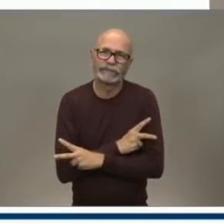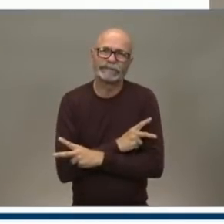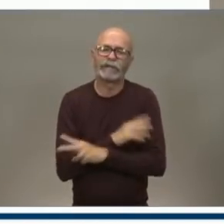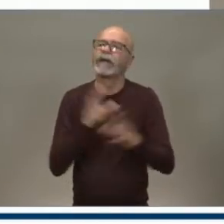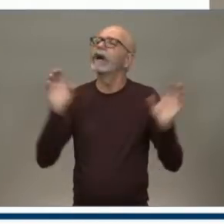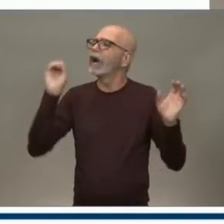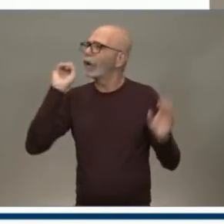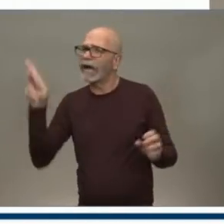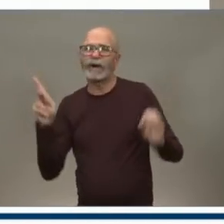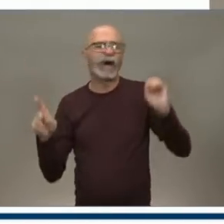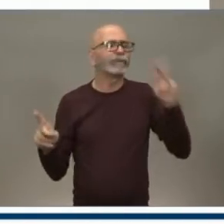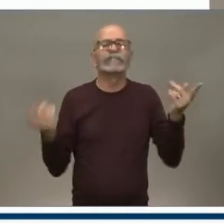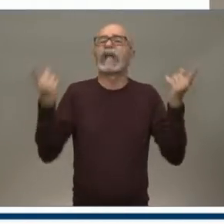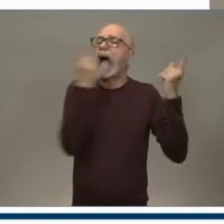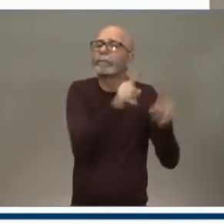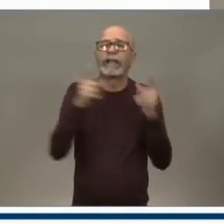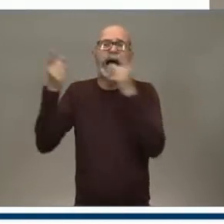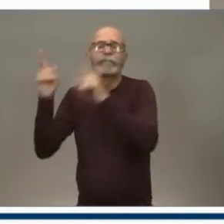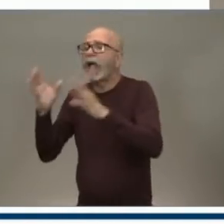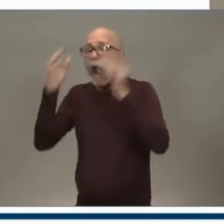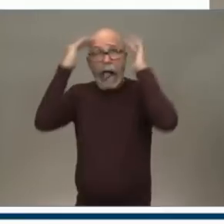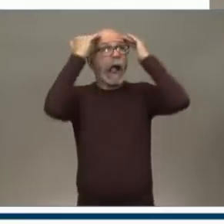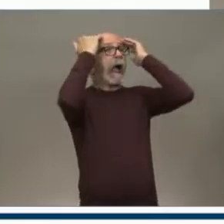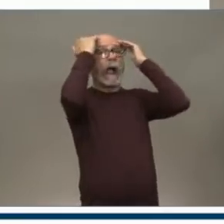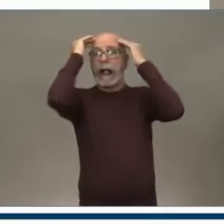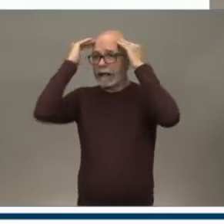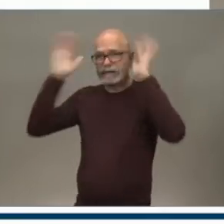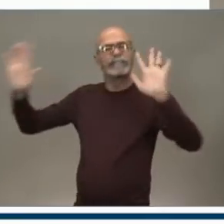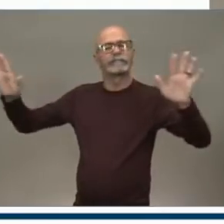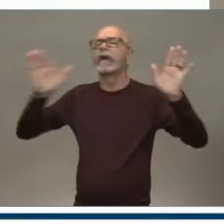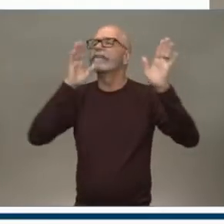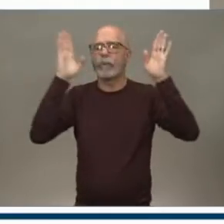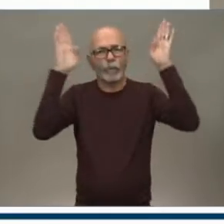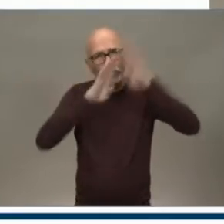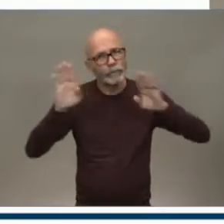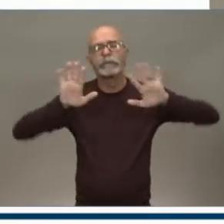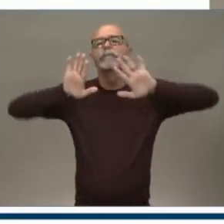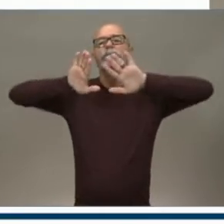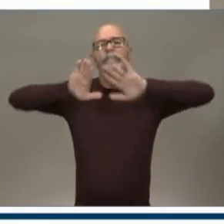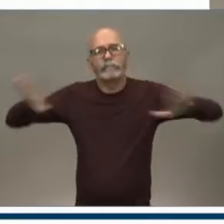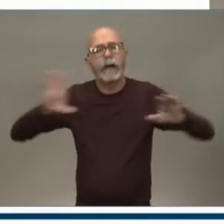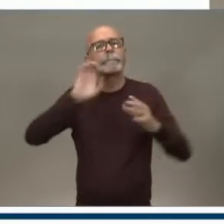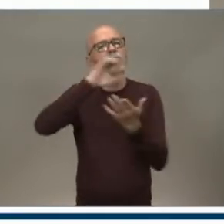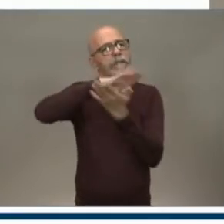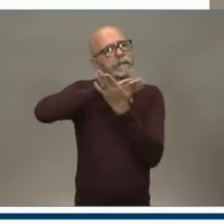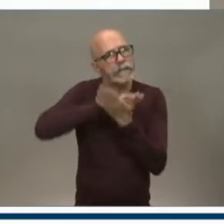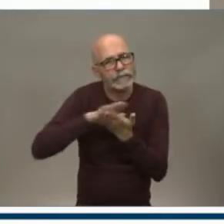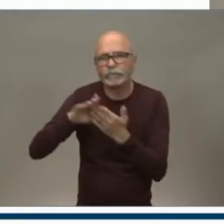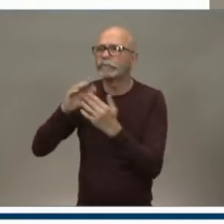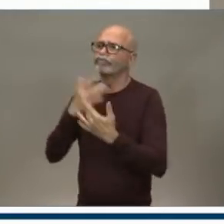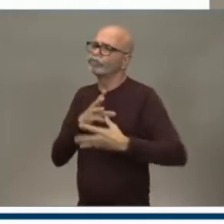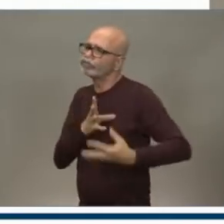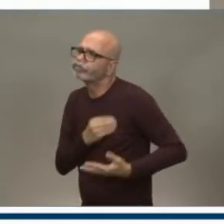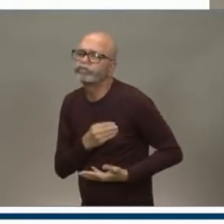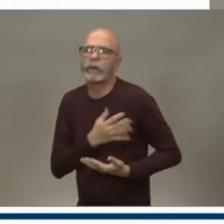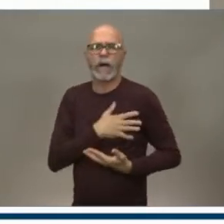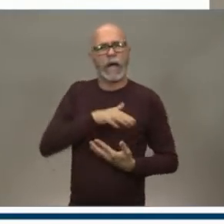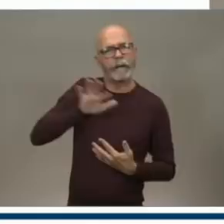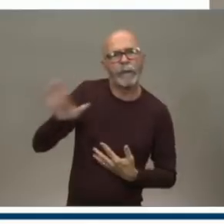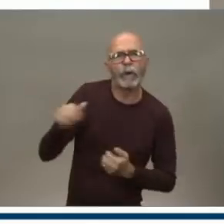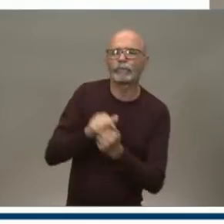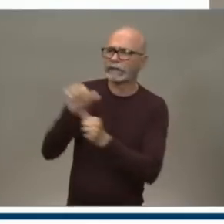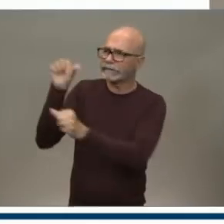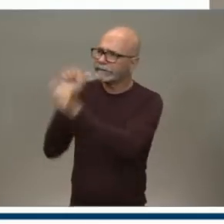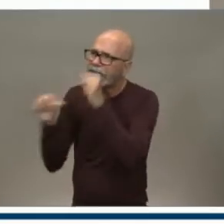is speculating about. So please, we need to be kind and careful how we treat each other and don't add to people's fear